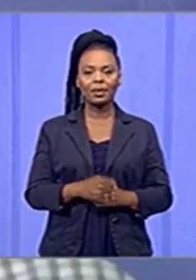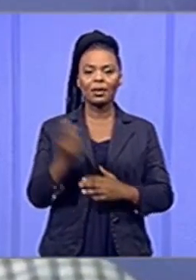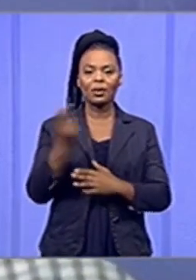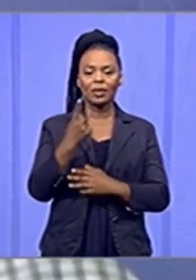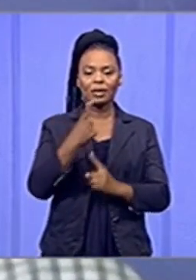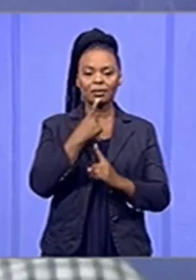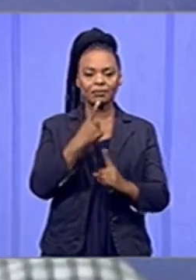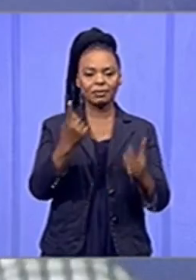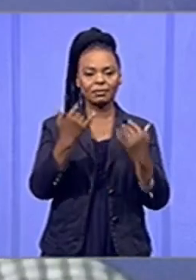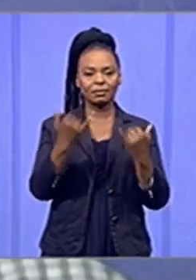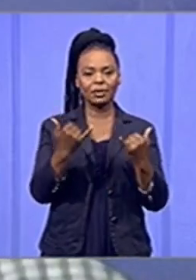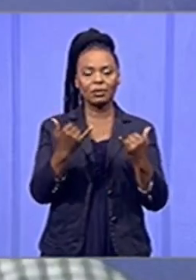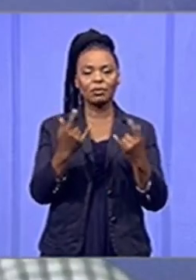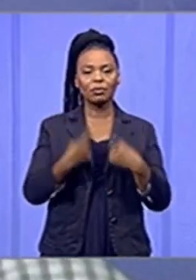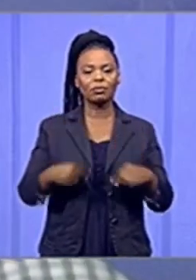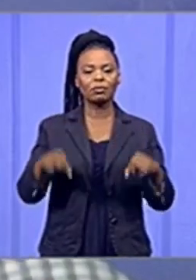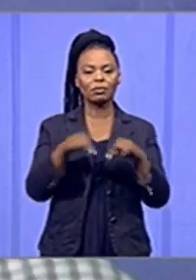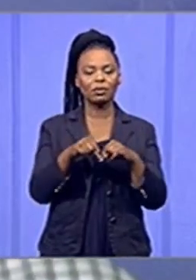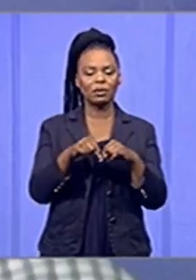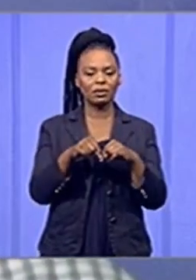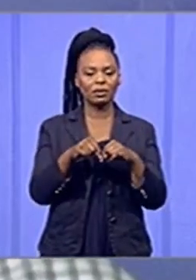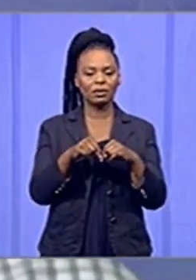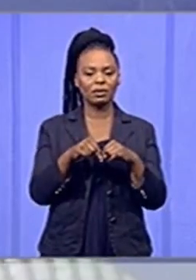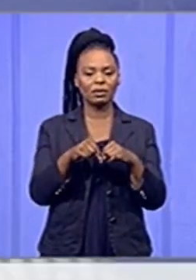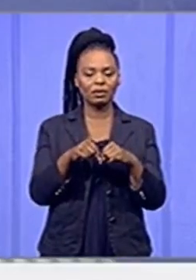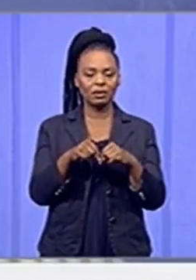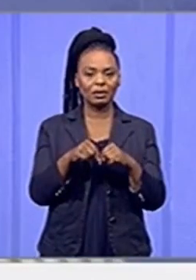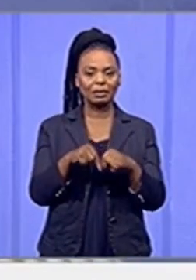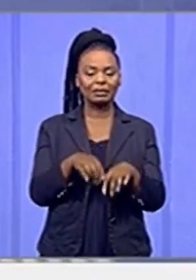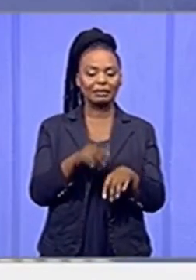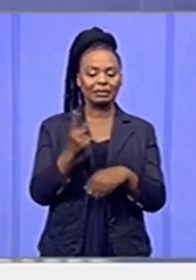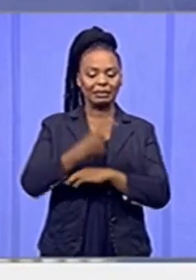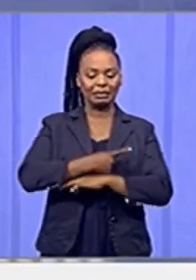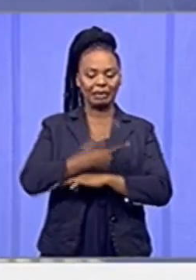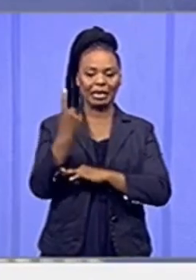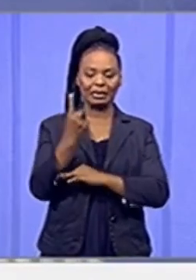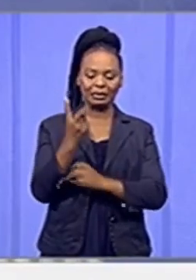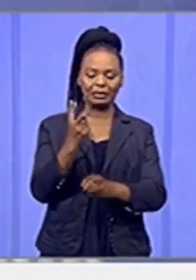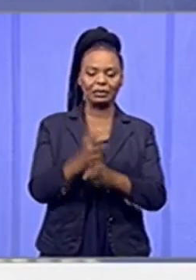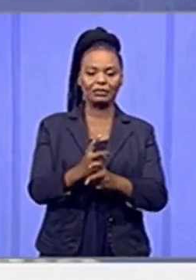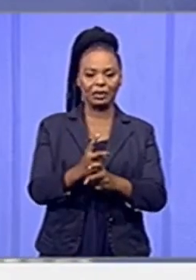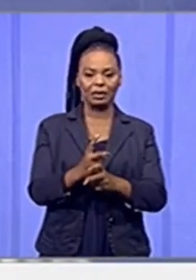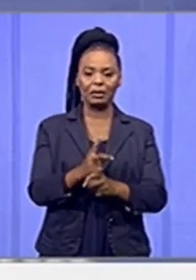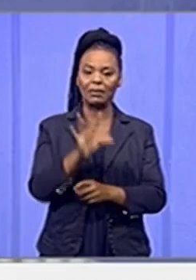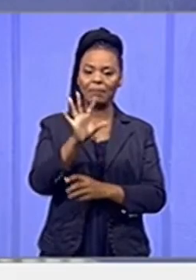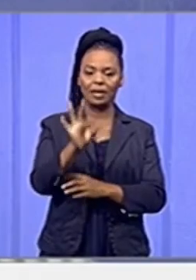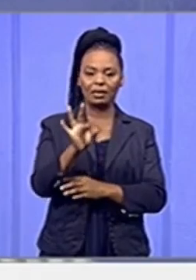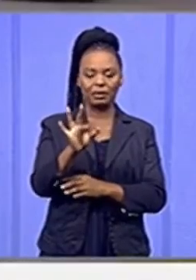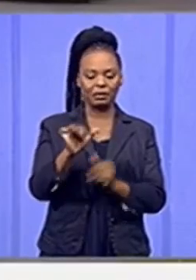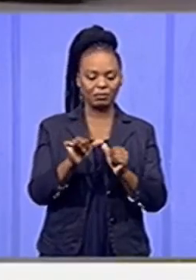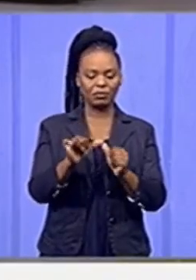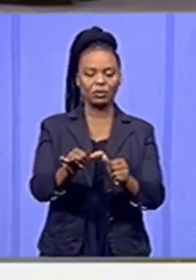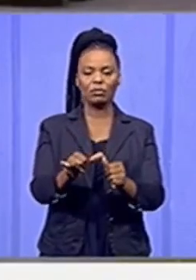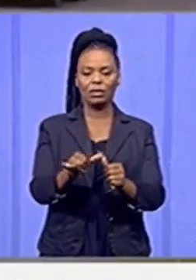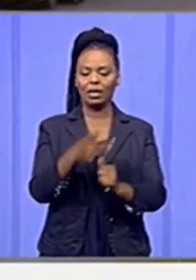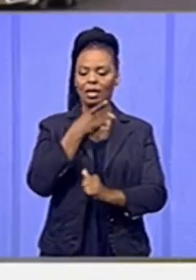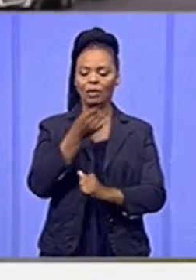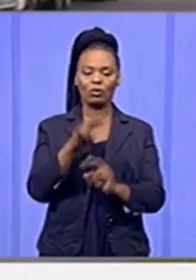them that there are going to be some cargoes that are going to have to move on Monday, whether we like it or not.